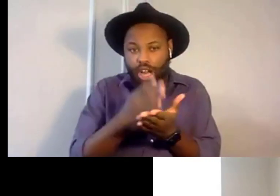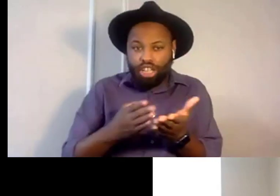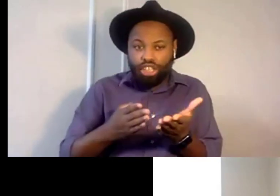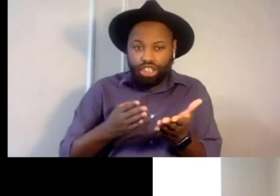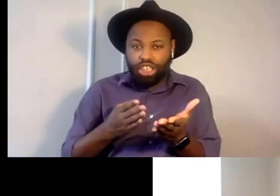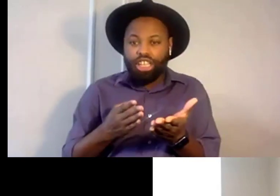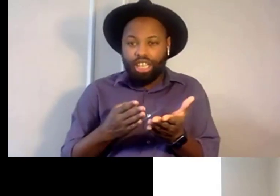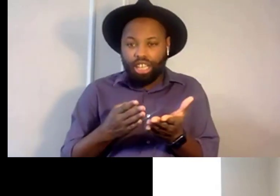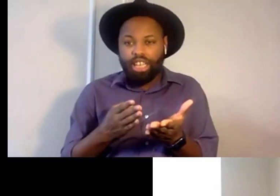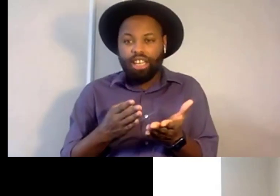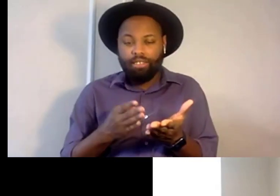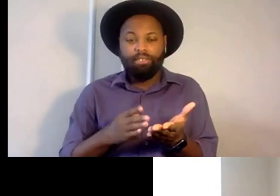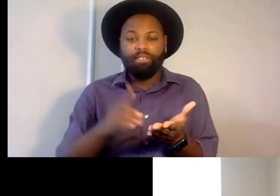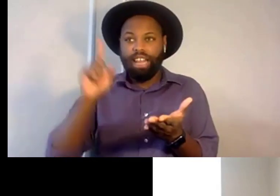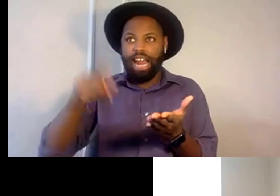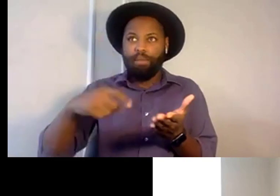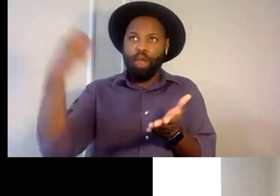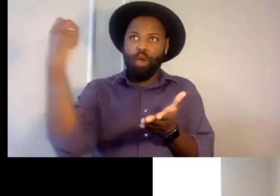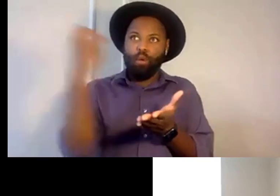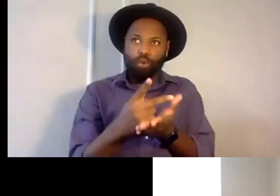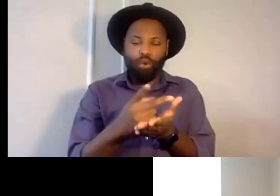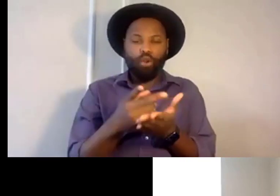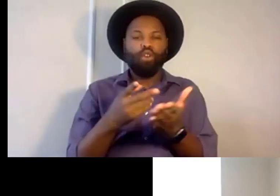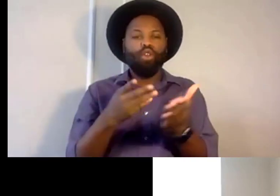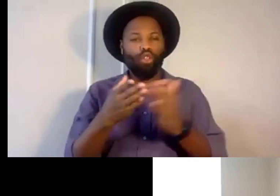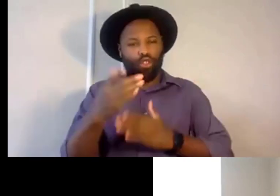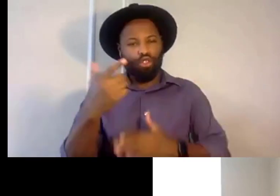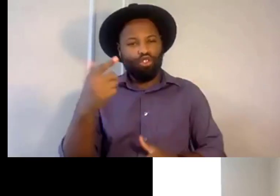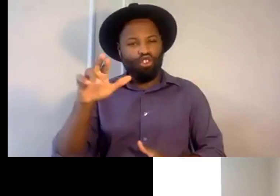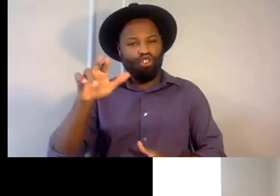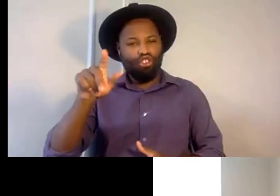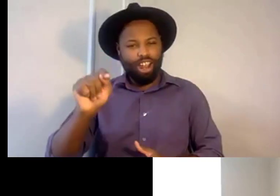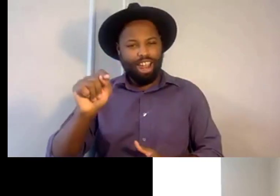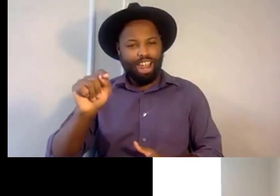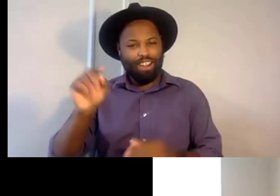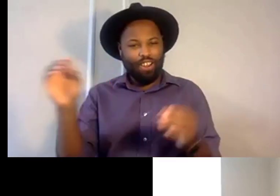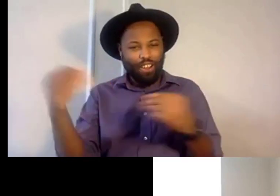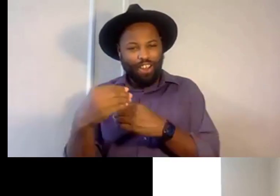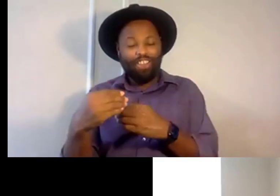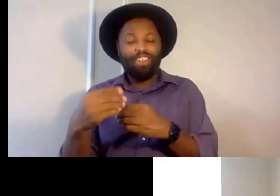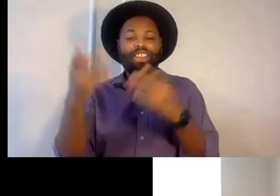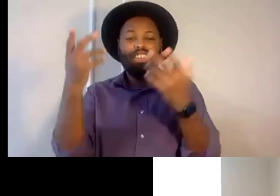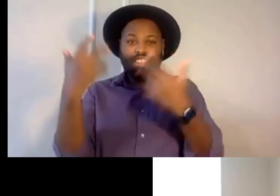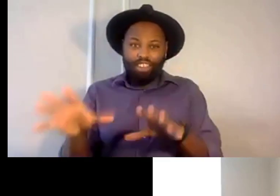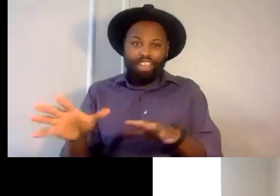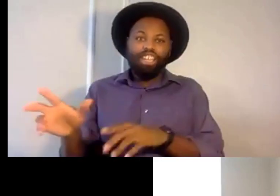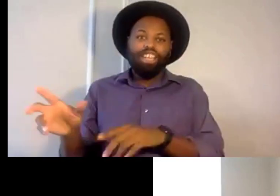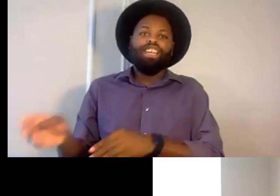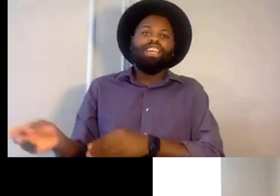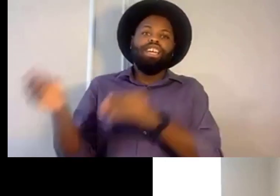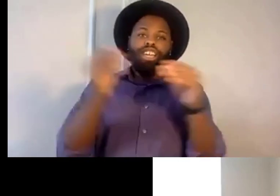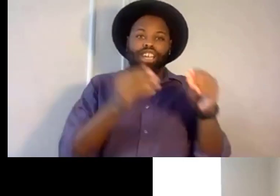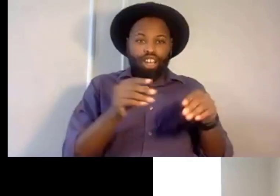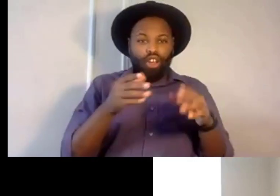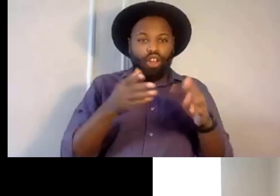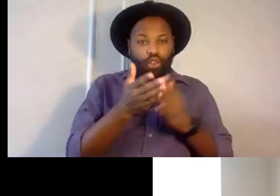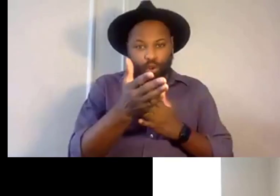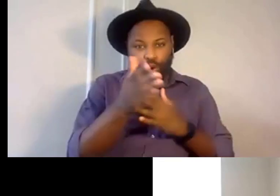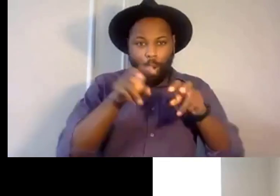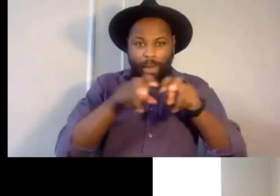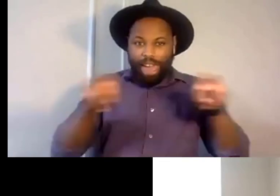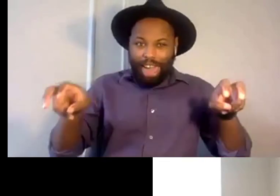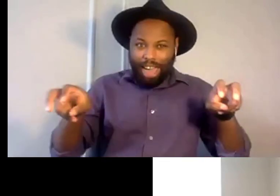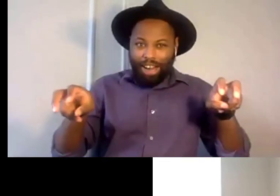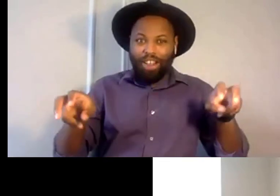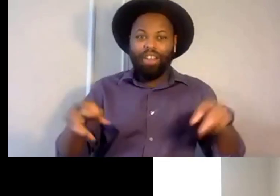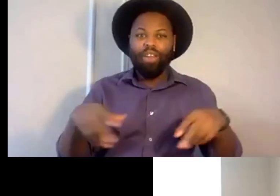be approved through the grants office, and then it went to a panel. And so the great thing about this grant